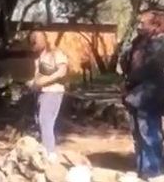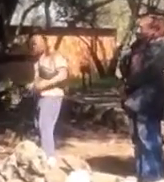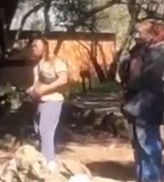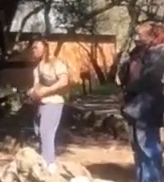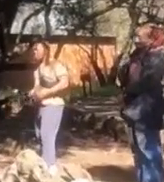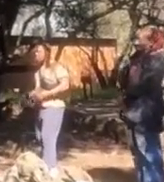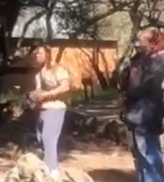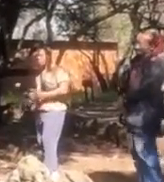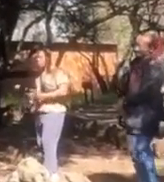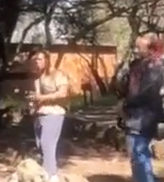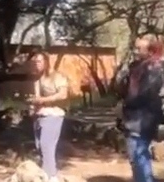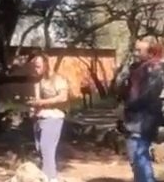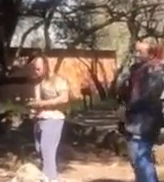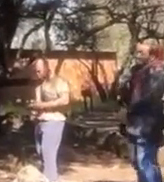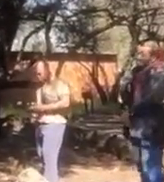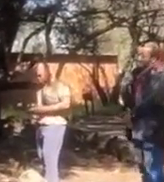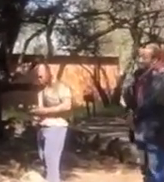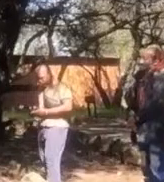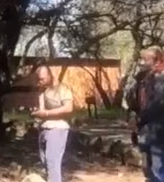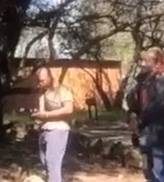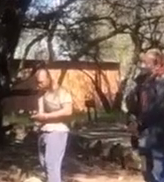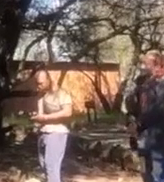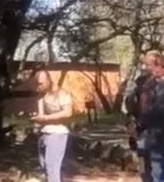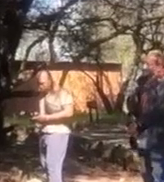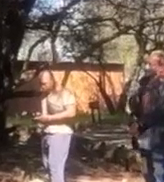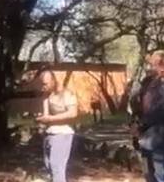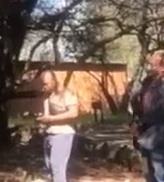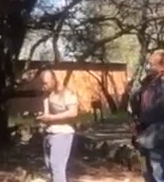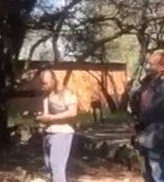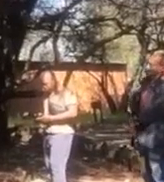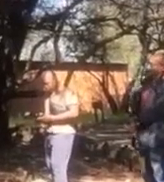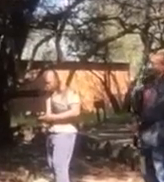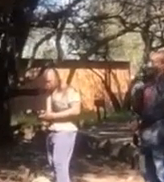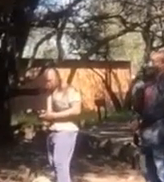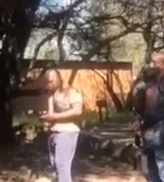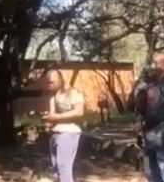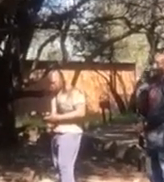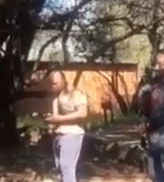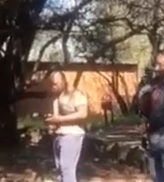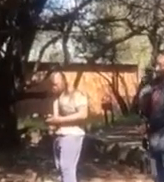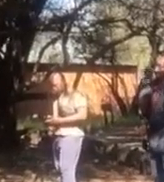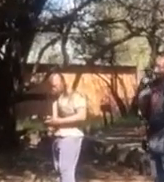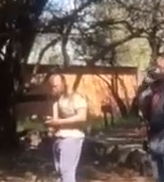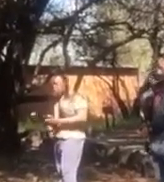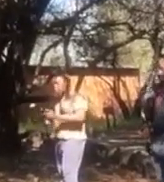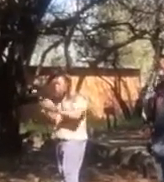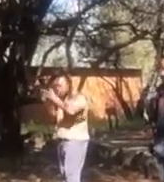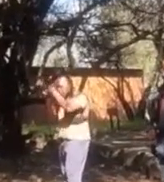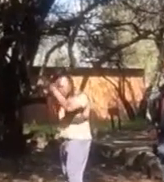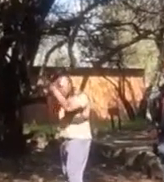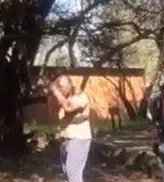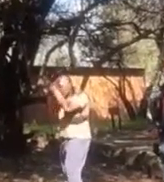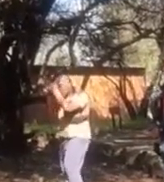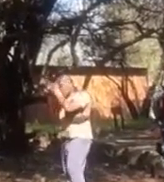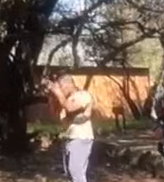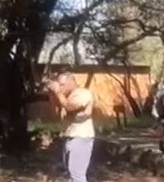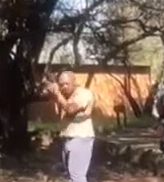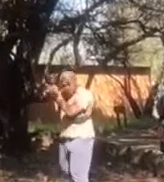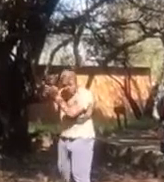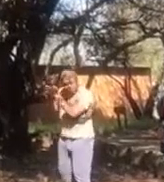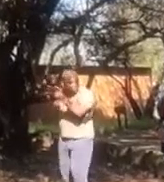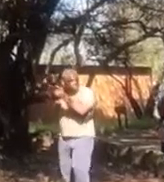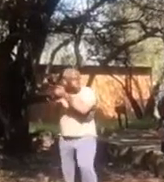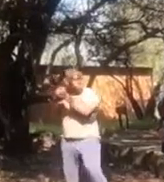communicating with their ancestors, telling them about the journey, the purpose of their journey, and then they ask for good